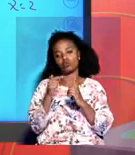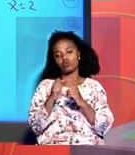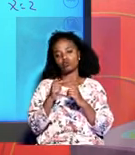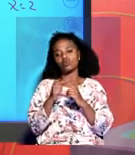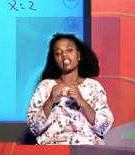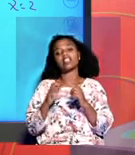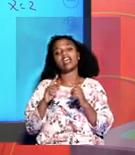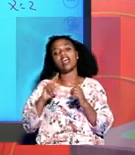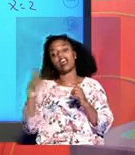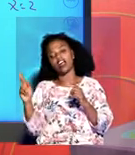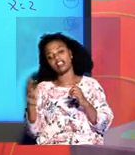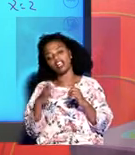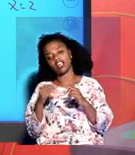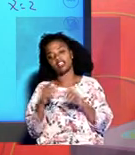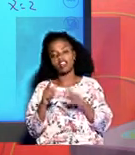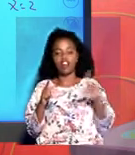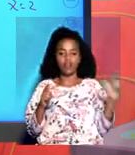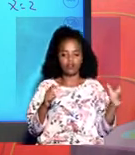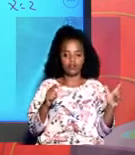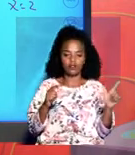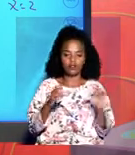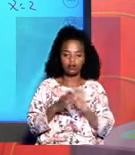So